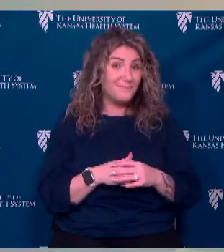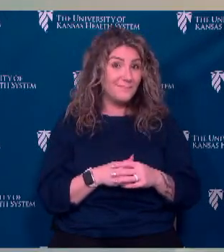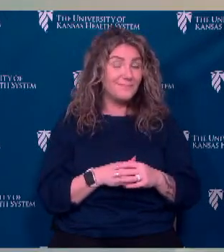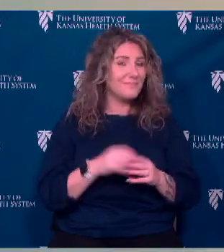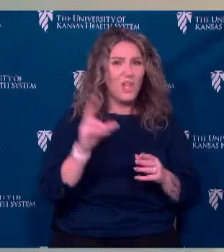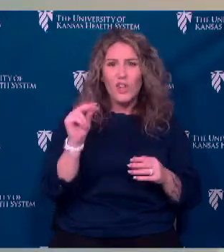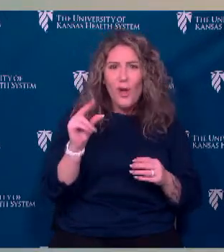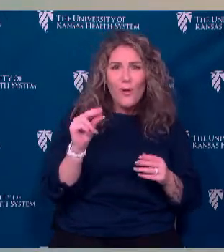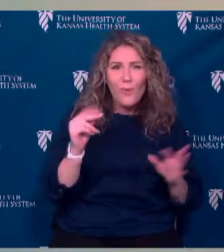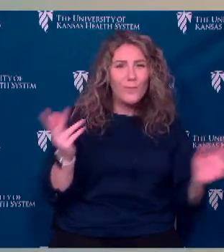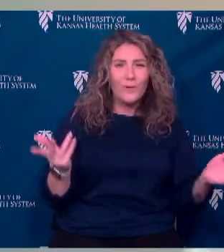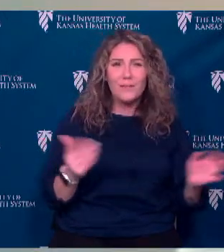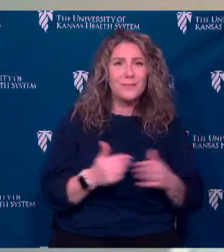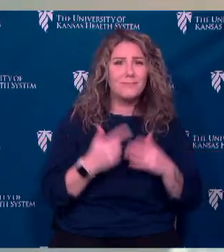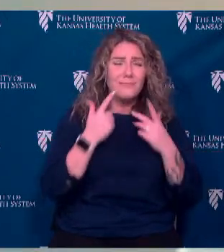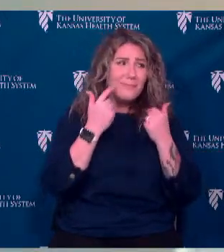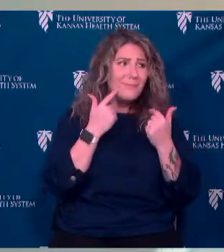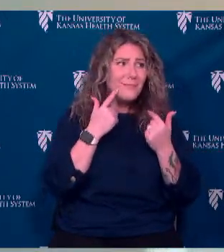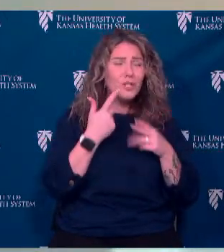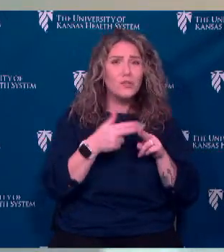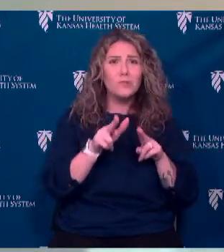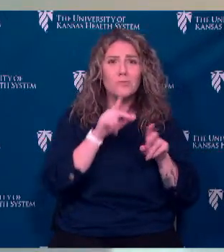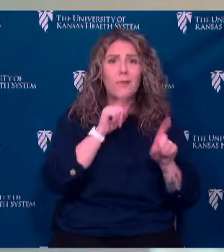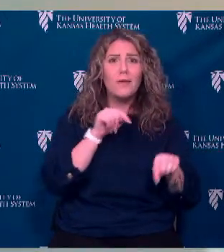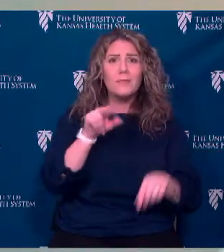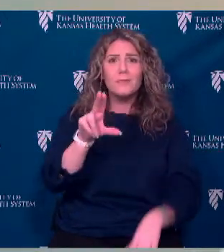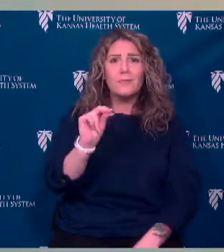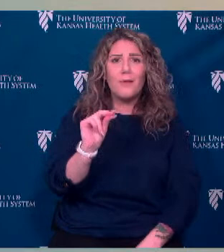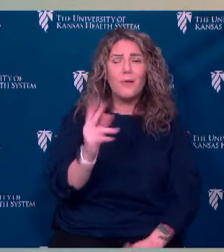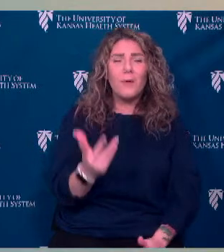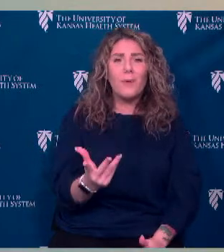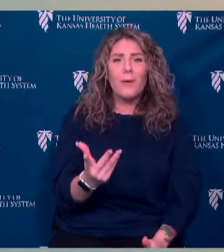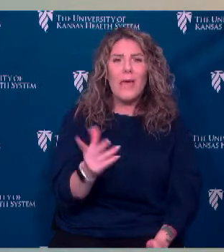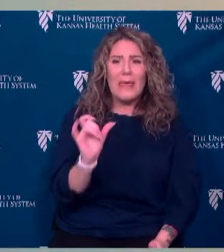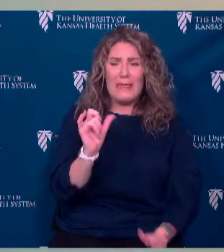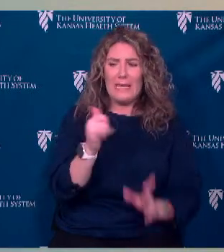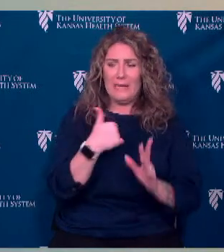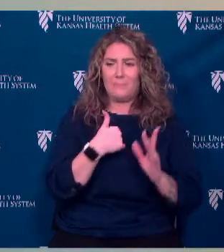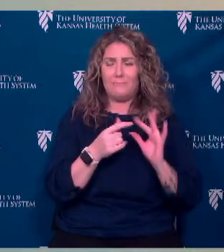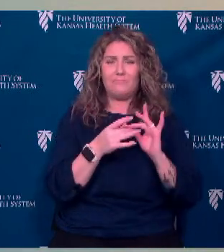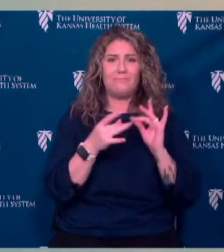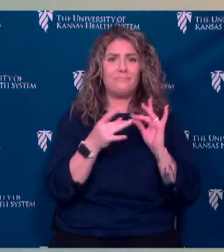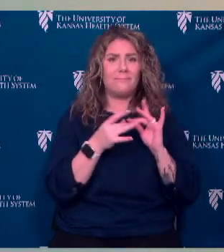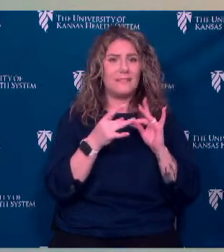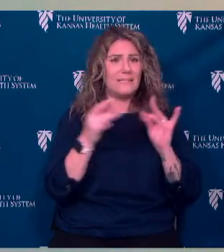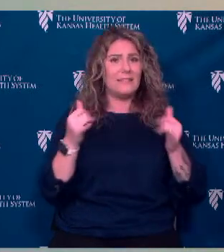No. Short answer is no. Like I said, we